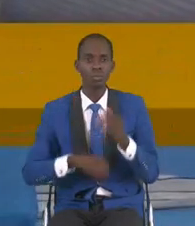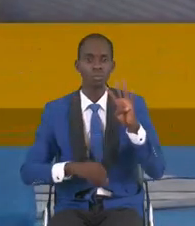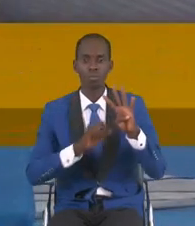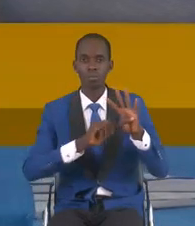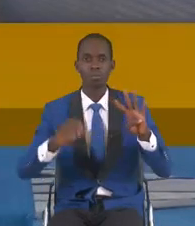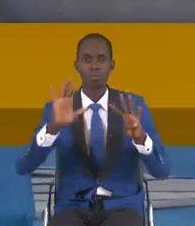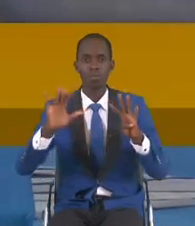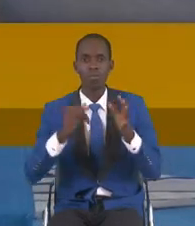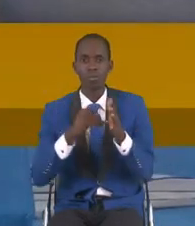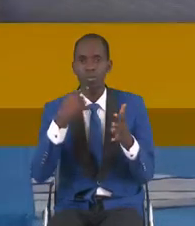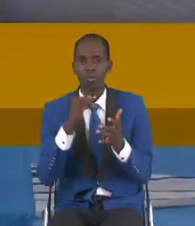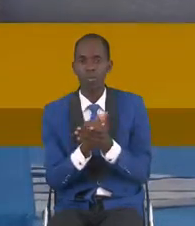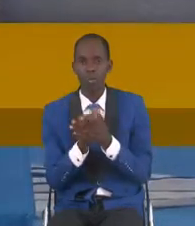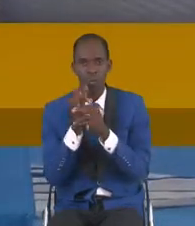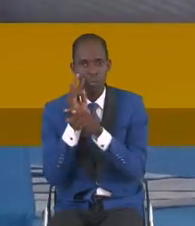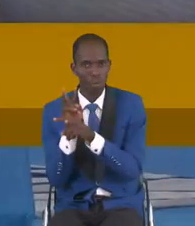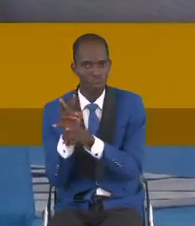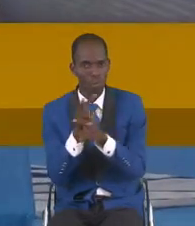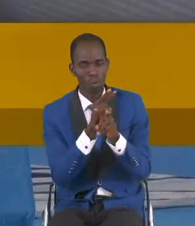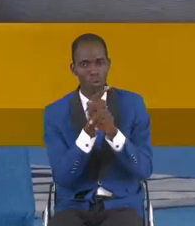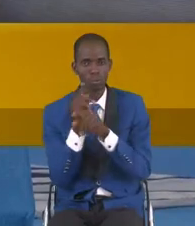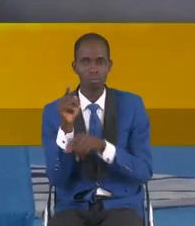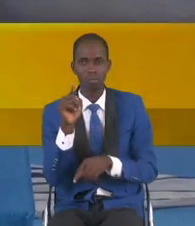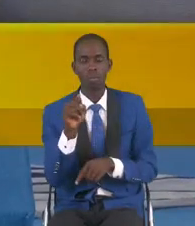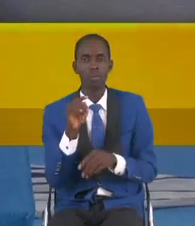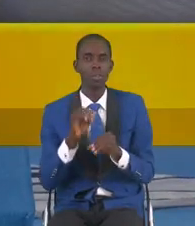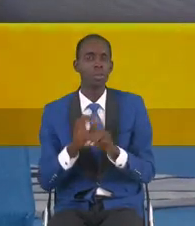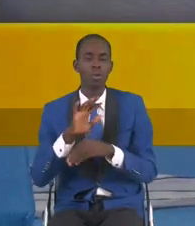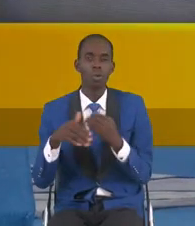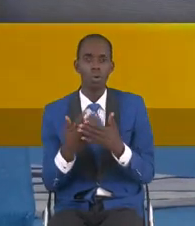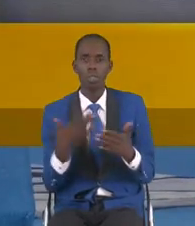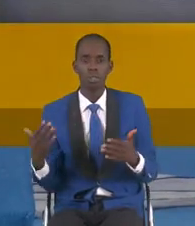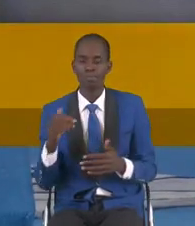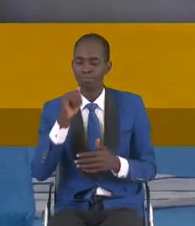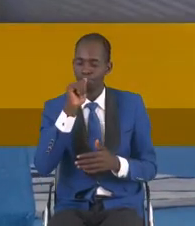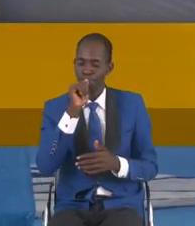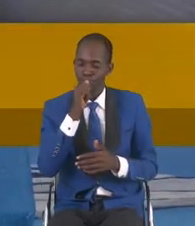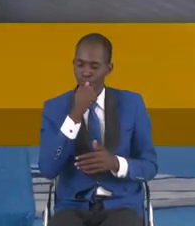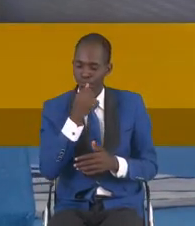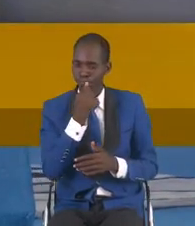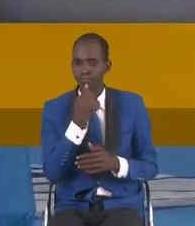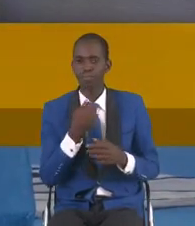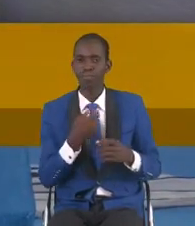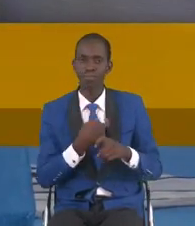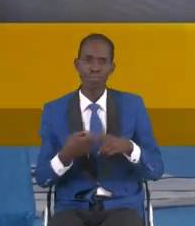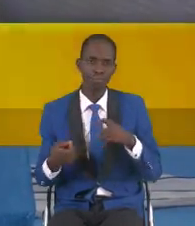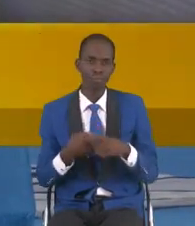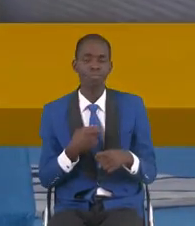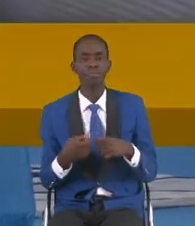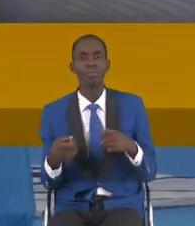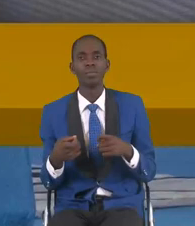watch thou in all things, endure afflictions. Do the work of